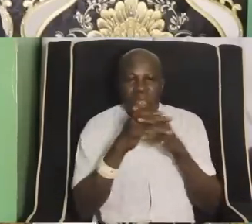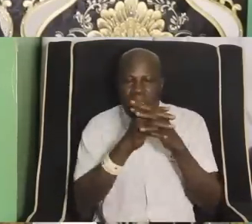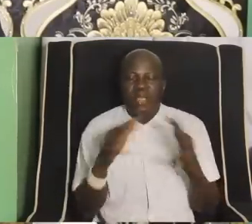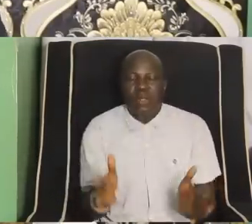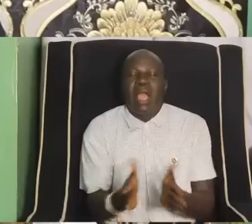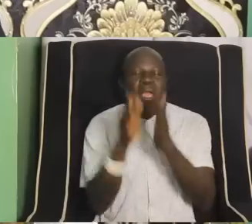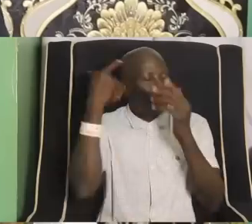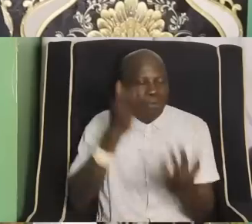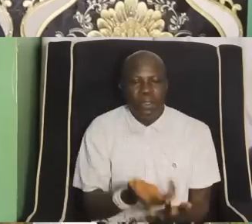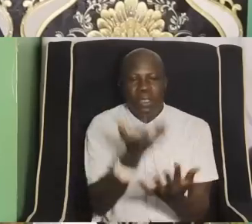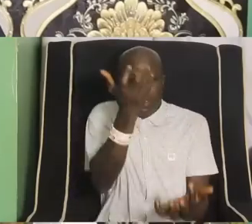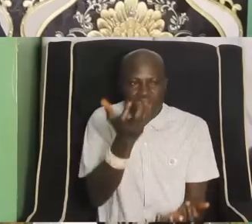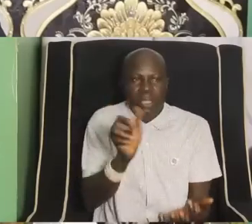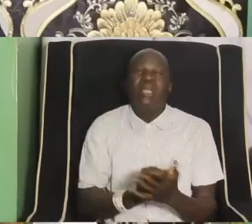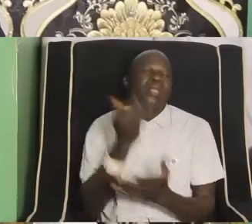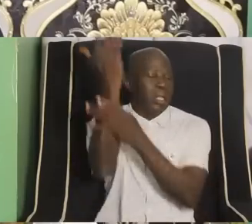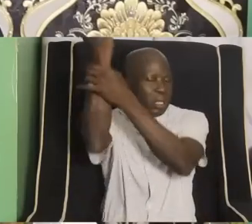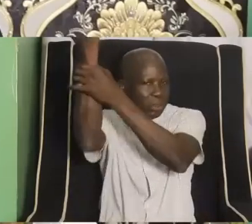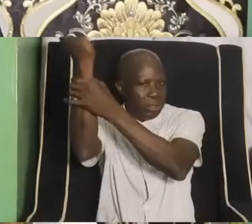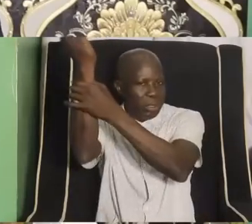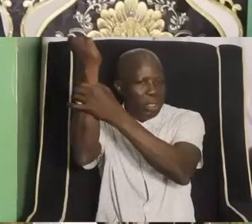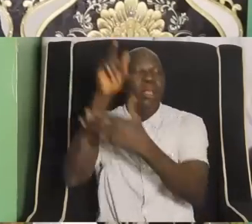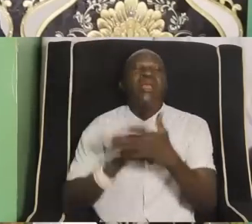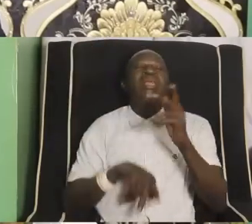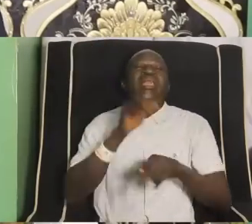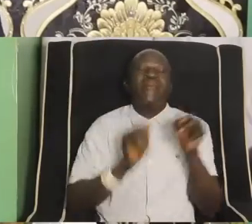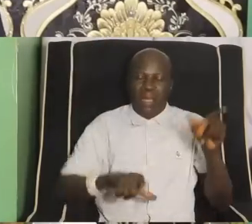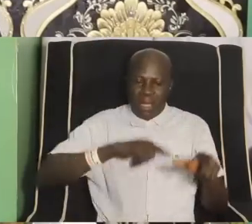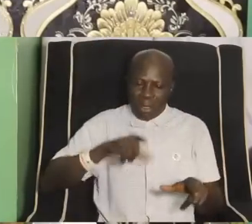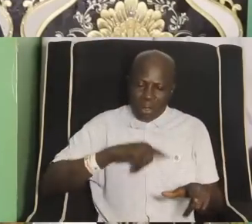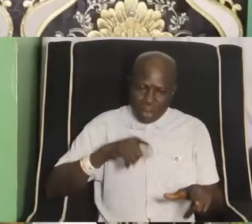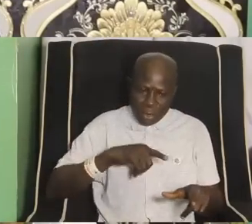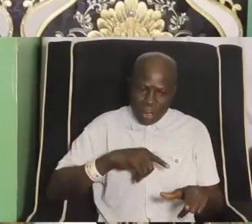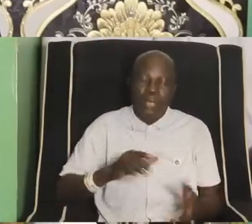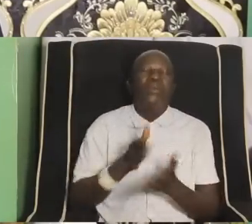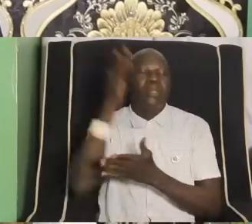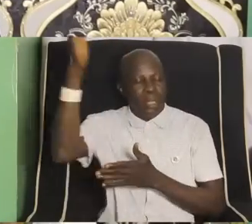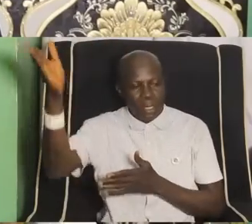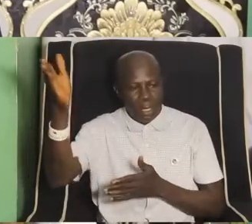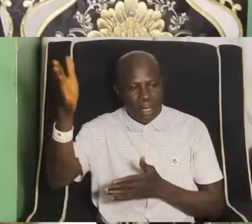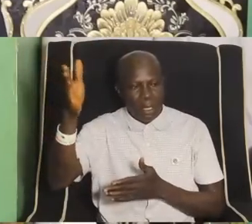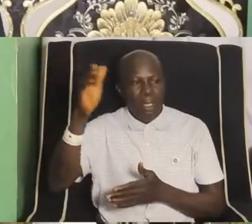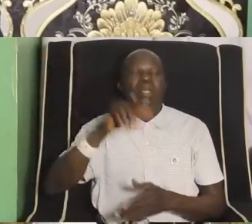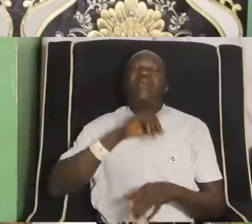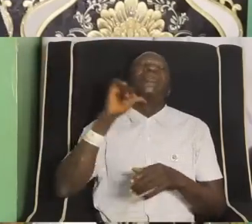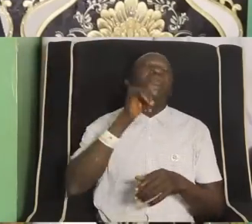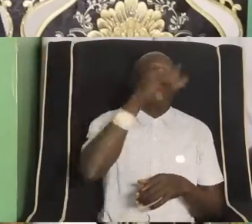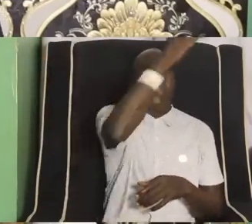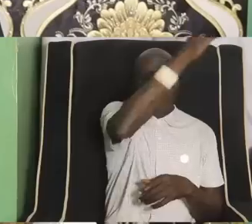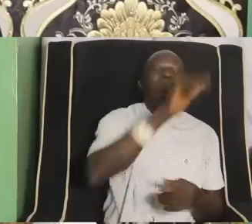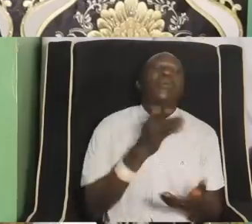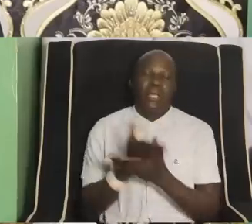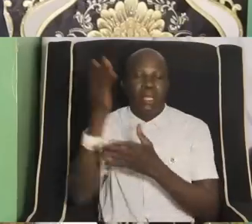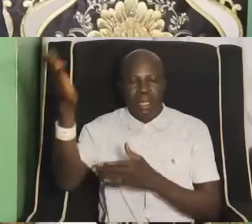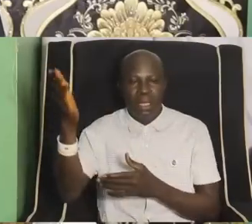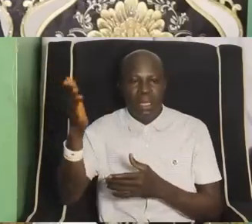You are asking for riches. Awon lowo. Is with him. But Baba Leko. Even Lagos. Oh one be. Is there. But one not. Even not. Oh one be.